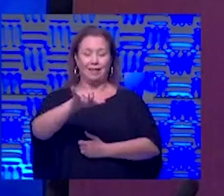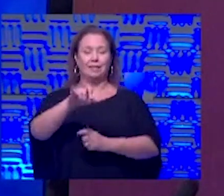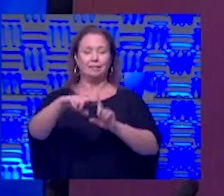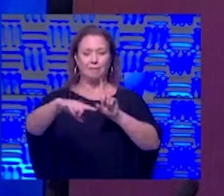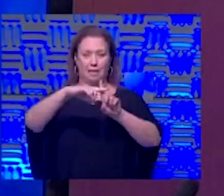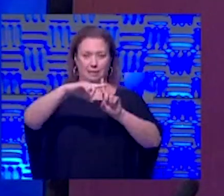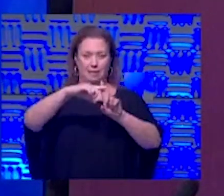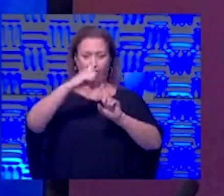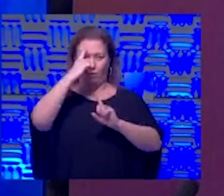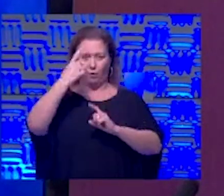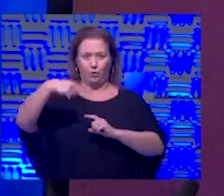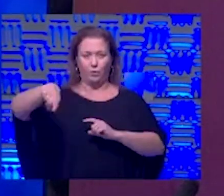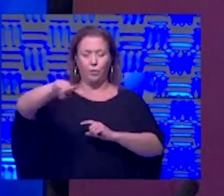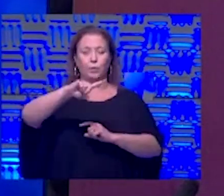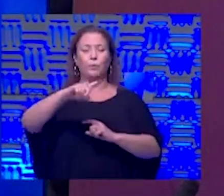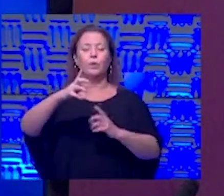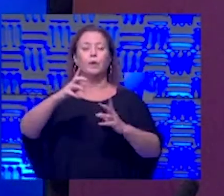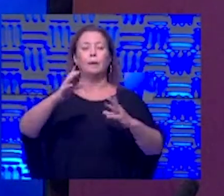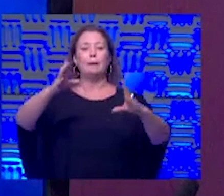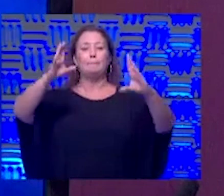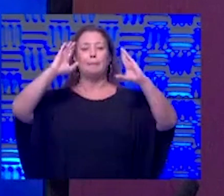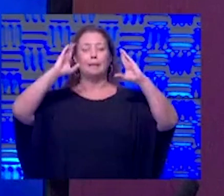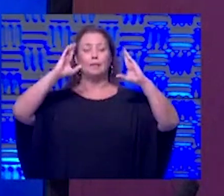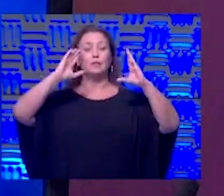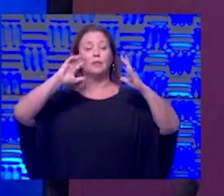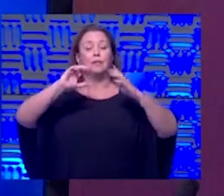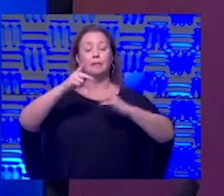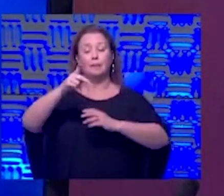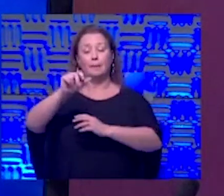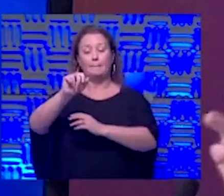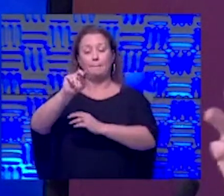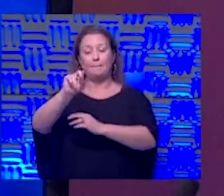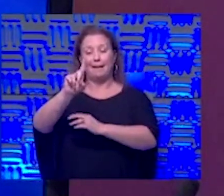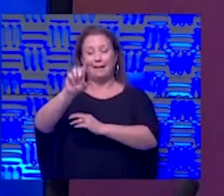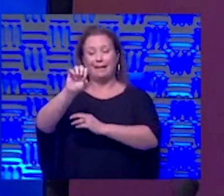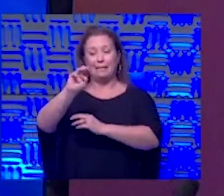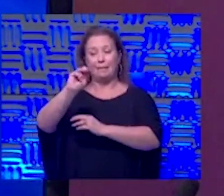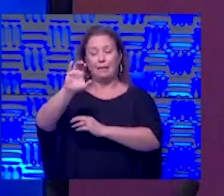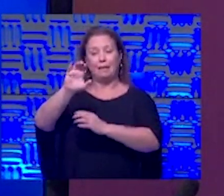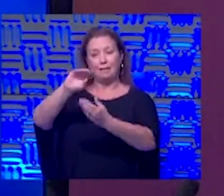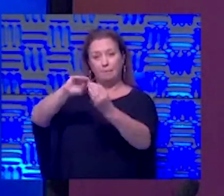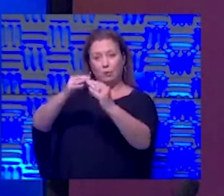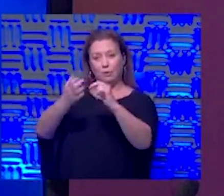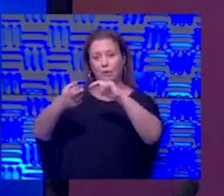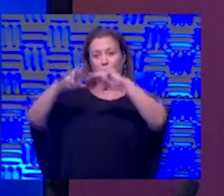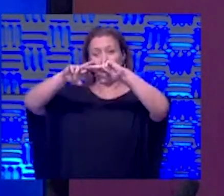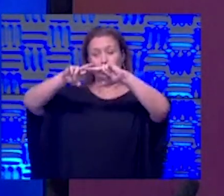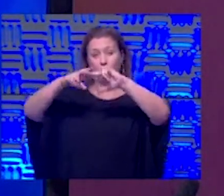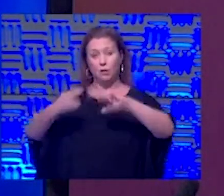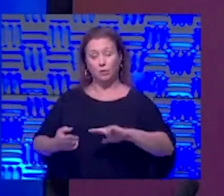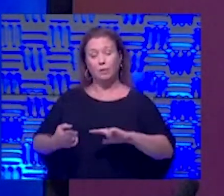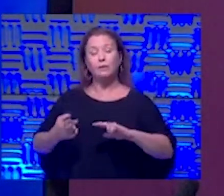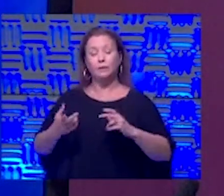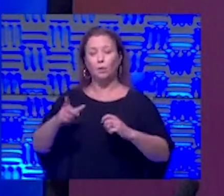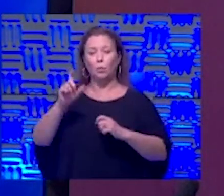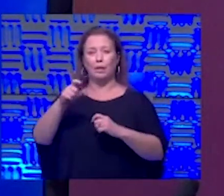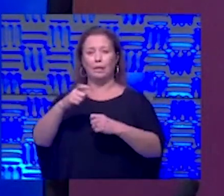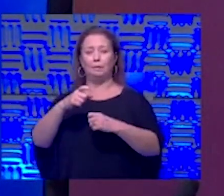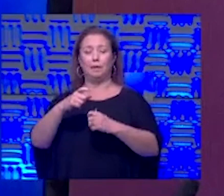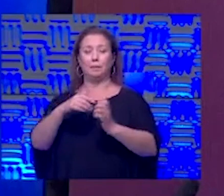effect. We're going to have to pay close attention to how the pandemic numbers go up and down and make some